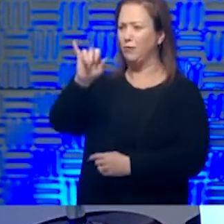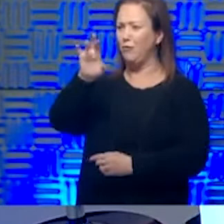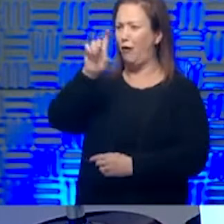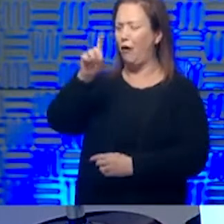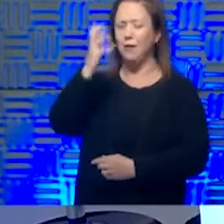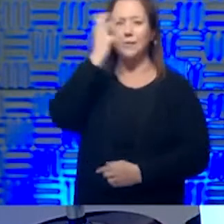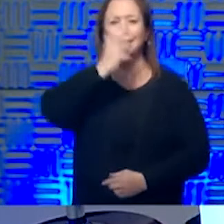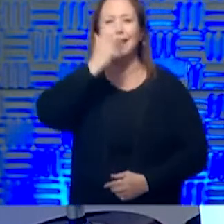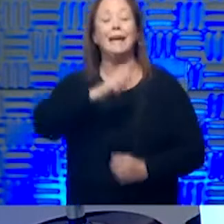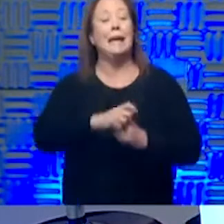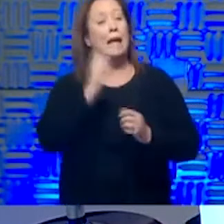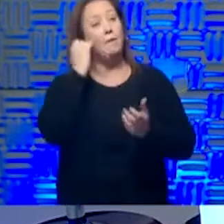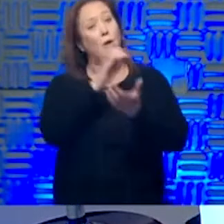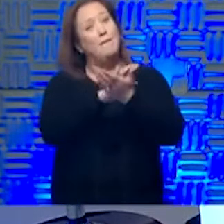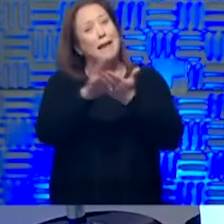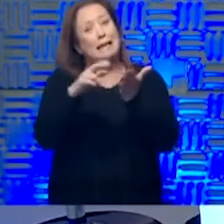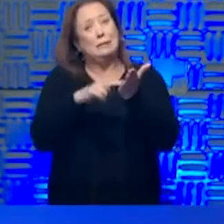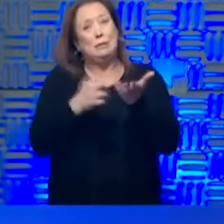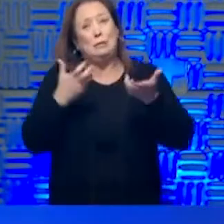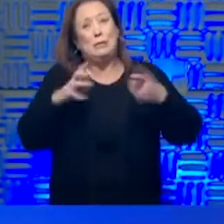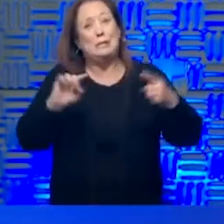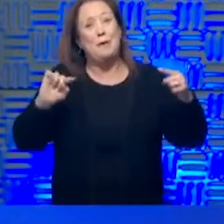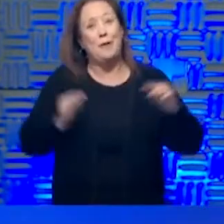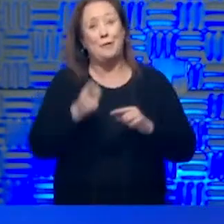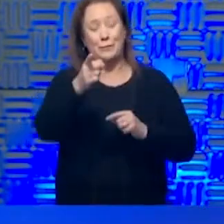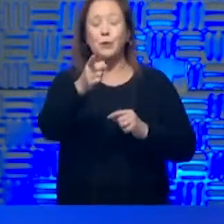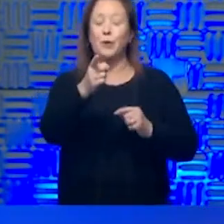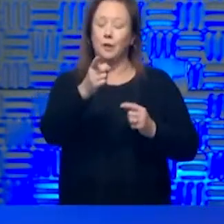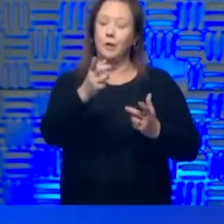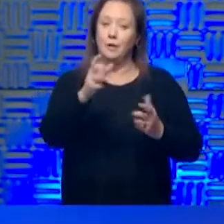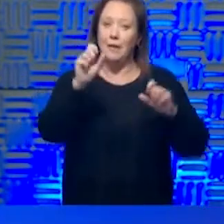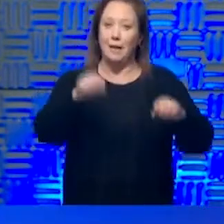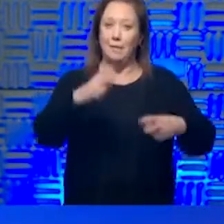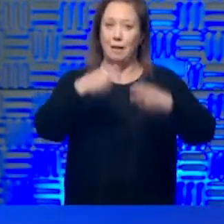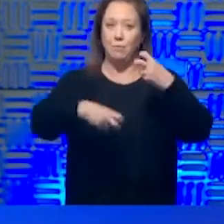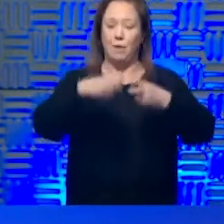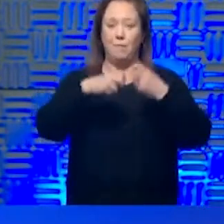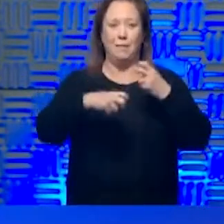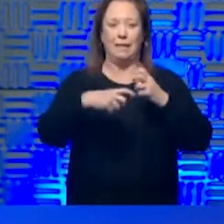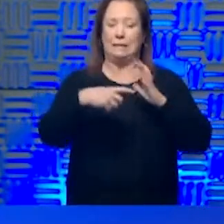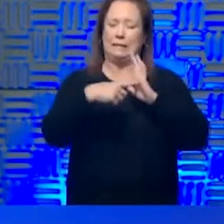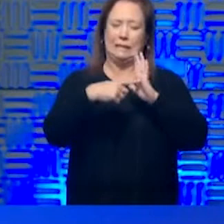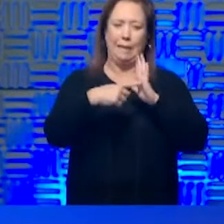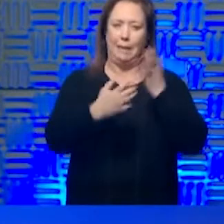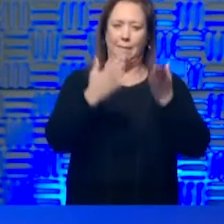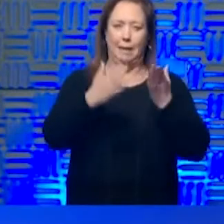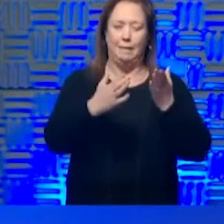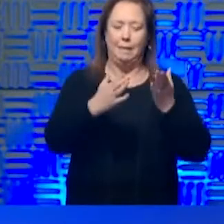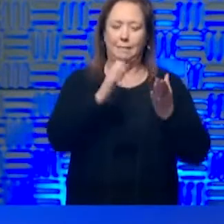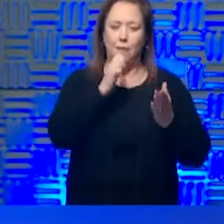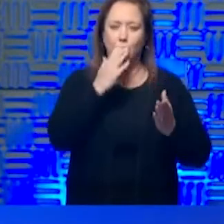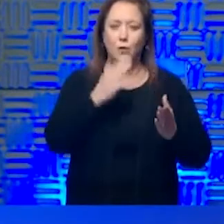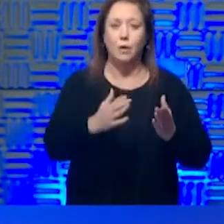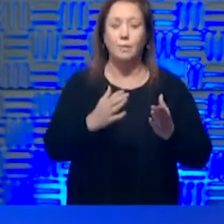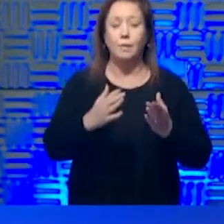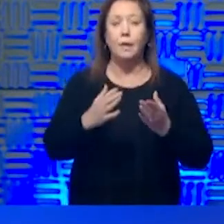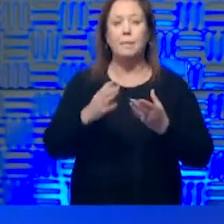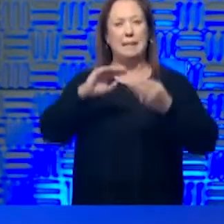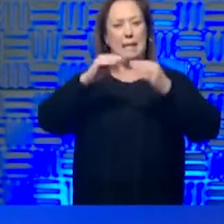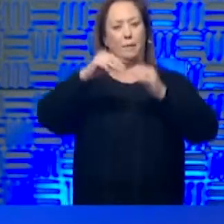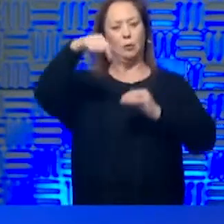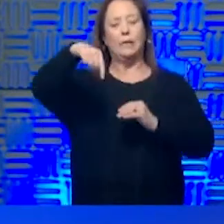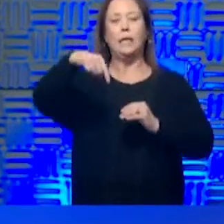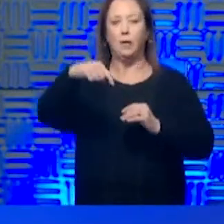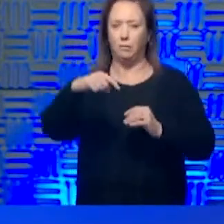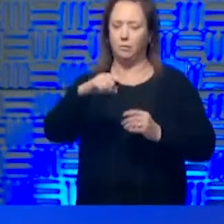If you have a nice nurse who doesn't want to hurt you, that could be a problem because the sampling may not be good. But as far as our internal numbers, that has